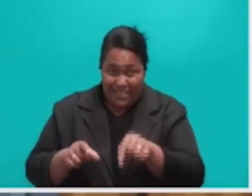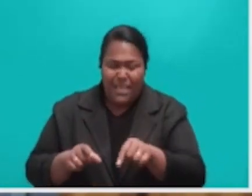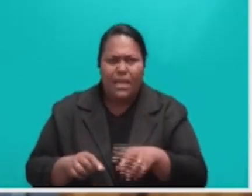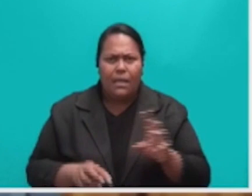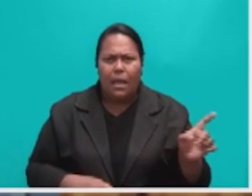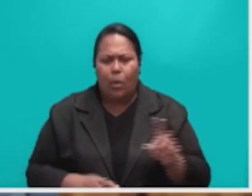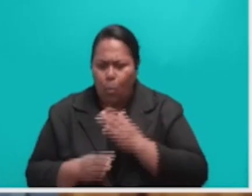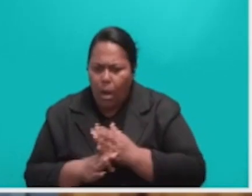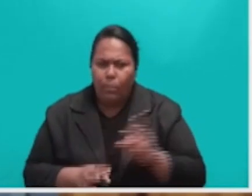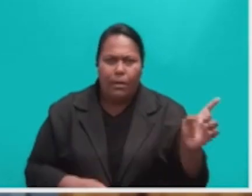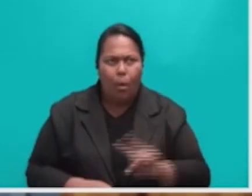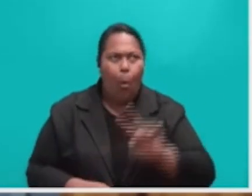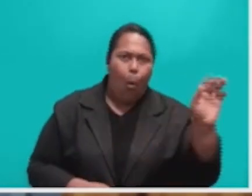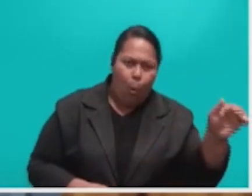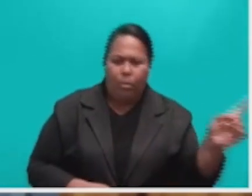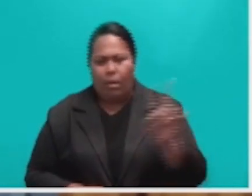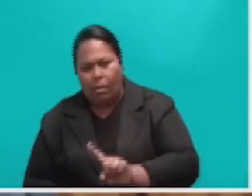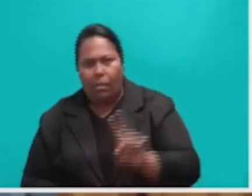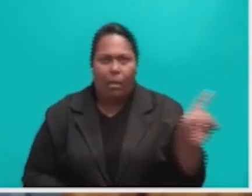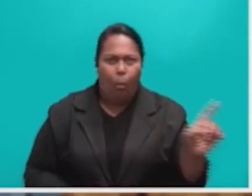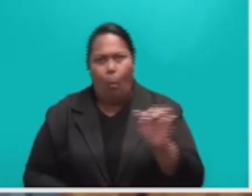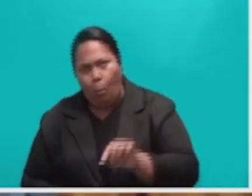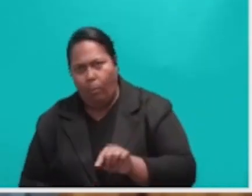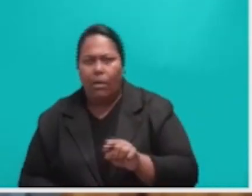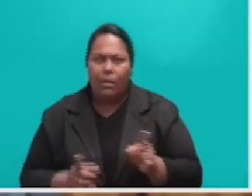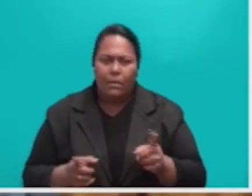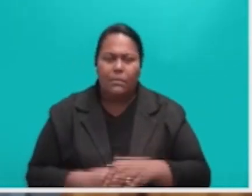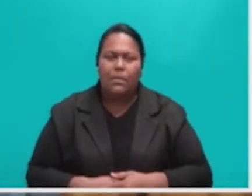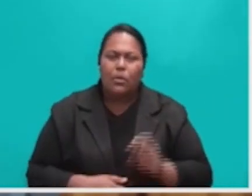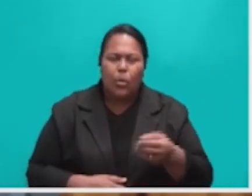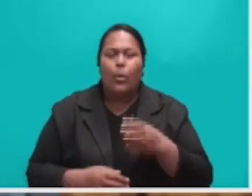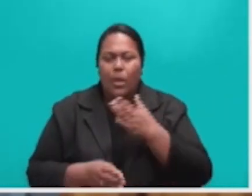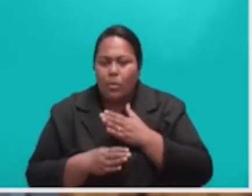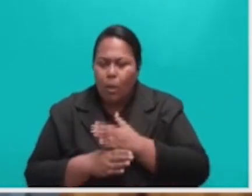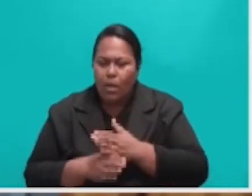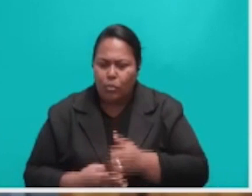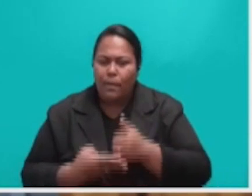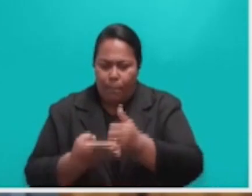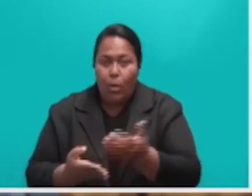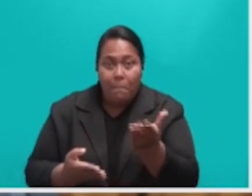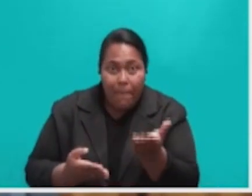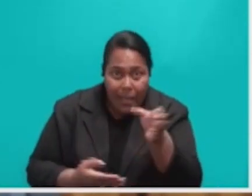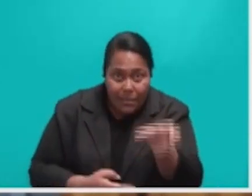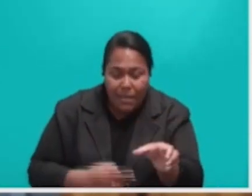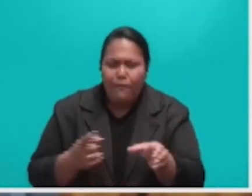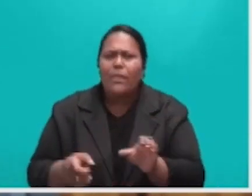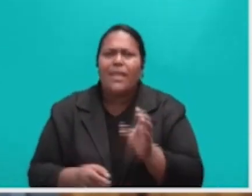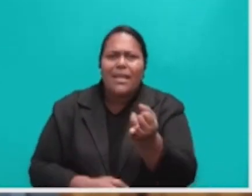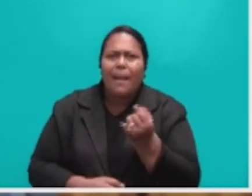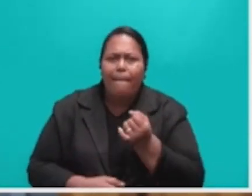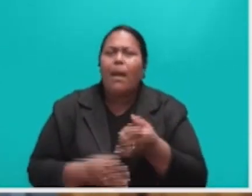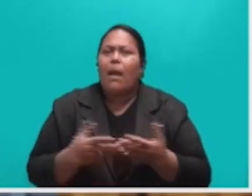returning. There have been efforts made to support beggars with income generation, social protection. However, some of them struggle with